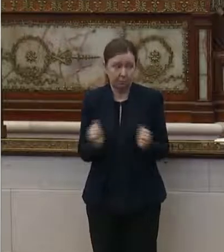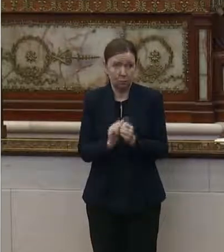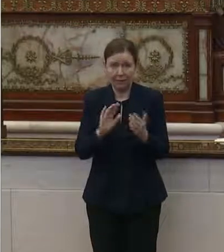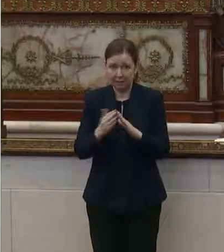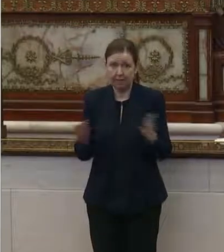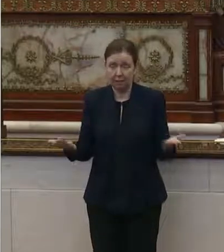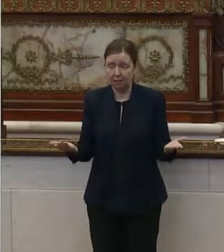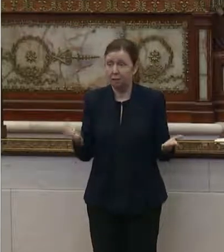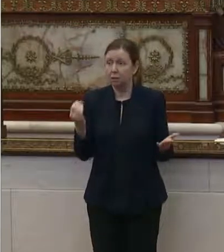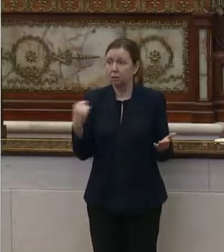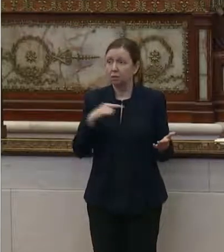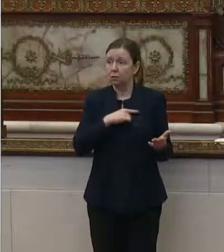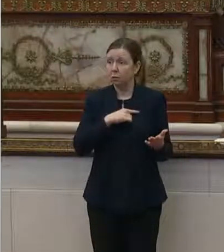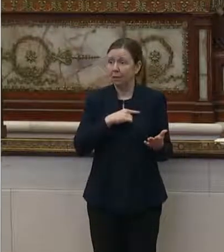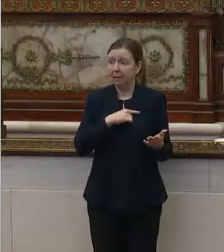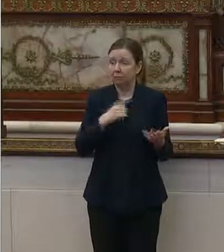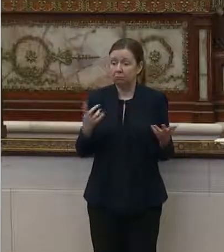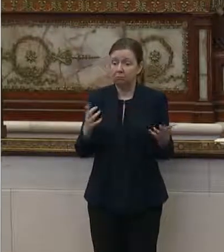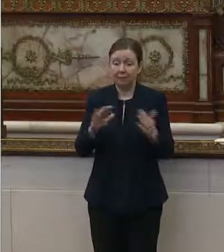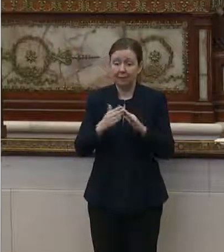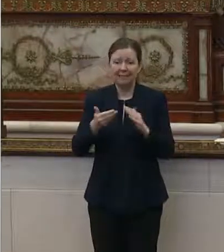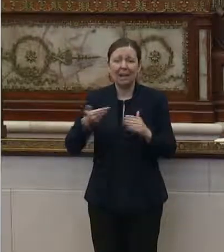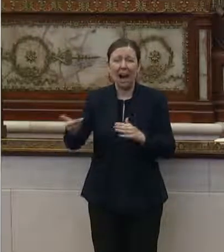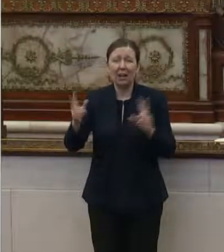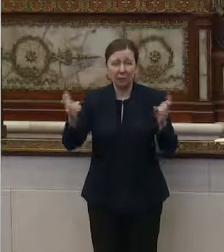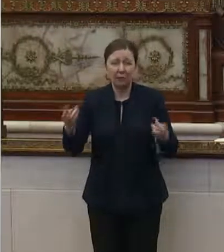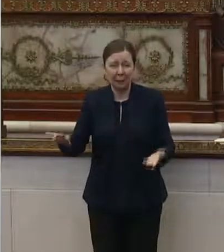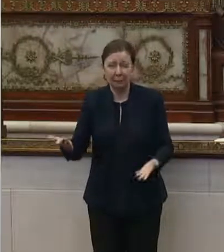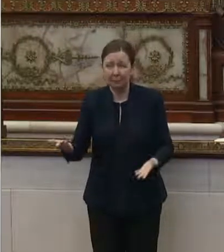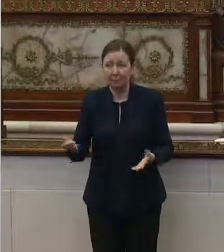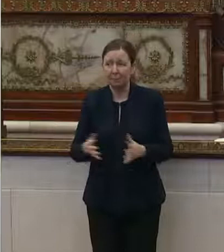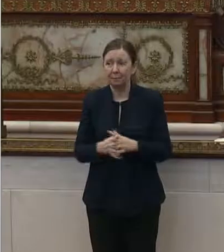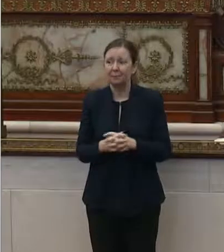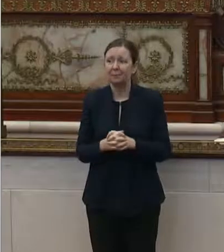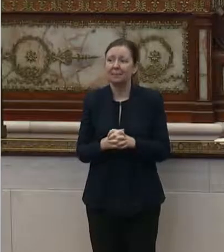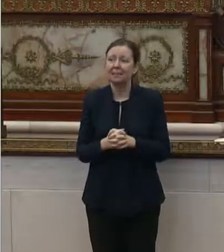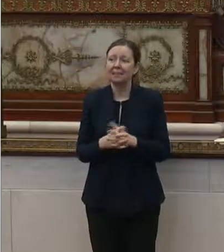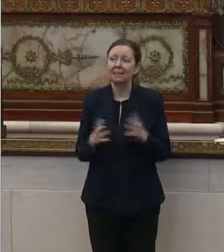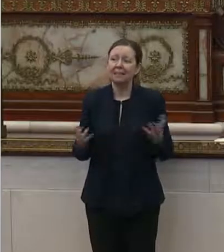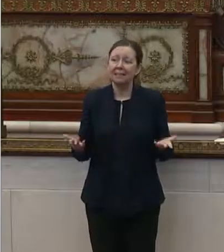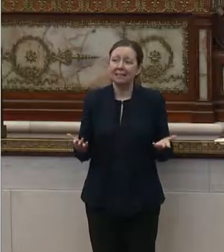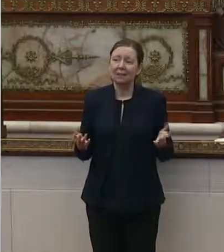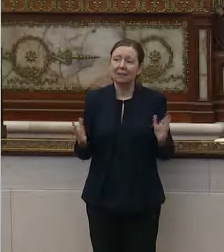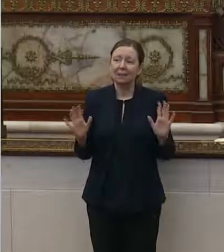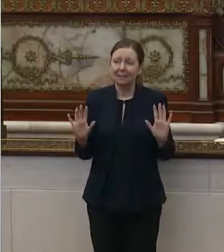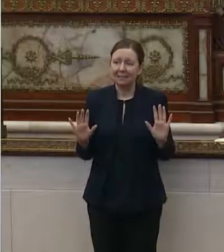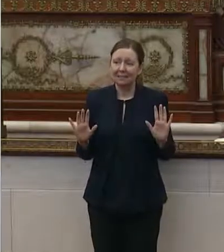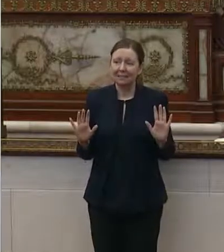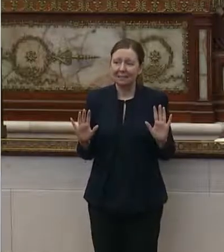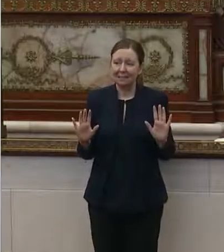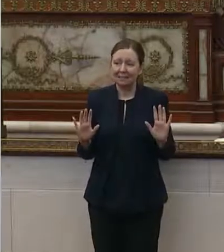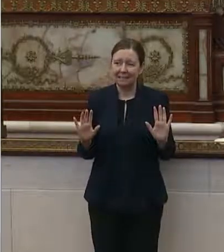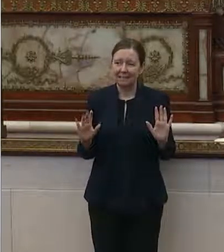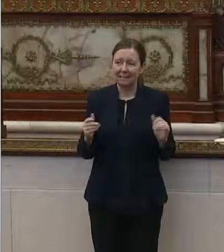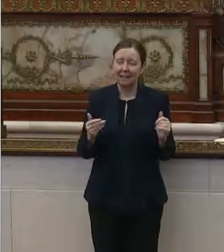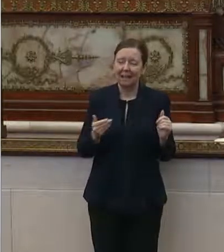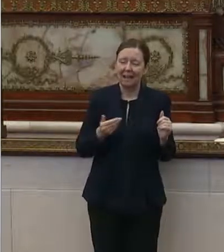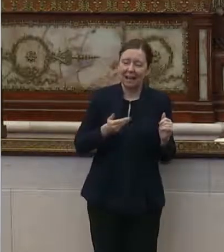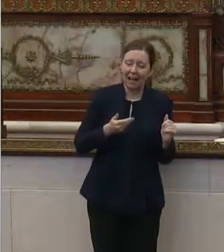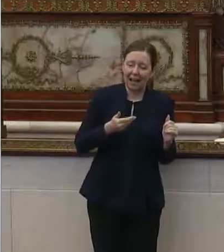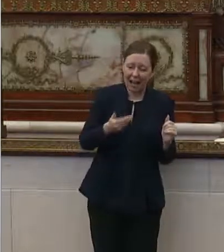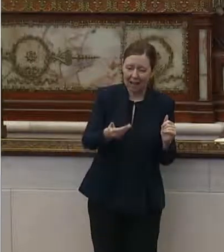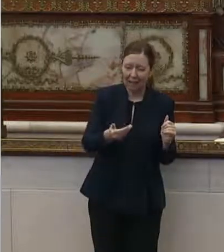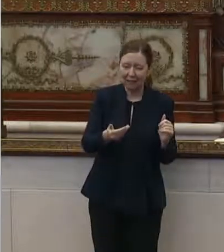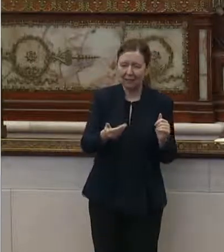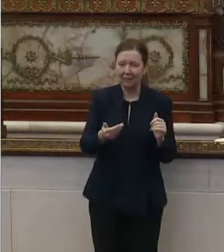city. And so the city hired them. So, just to be clear on that. That there's a financial